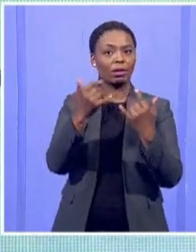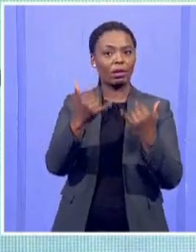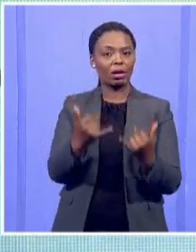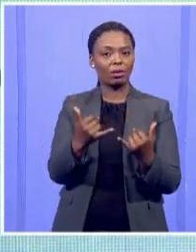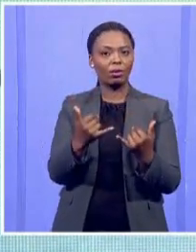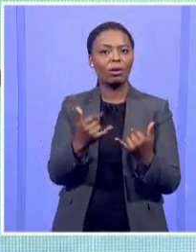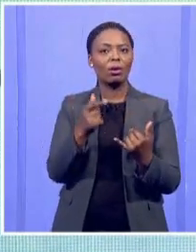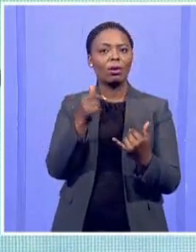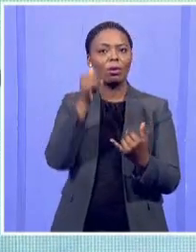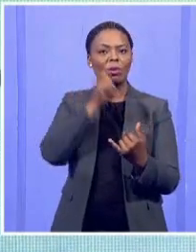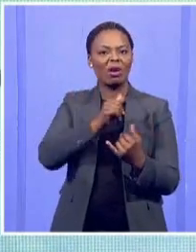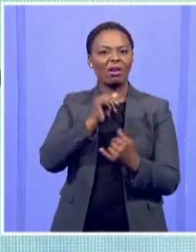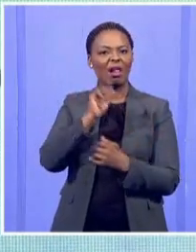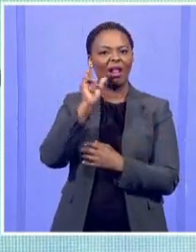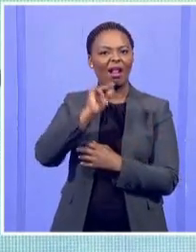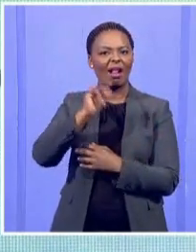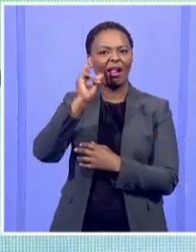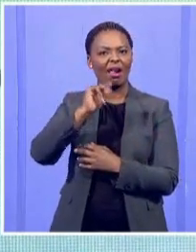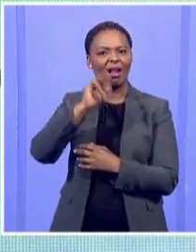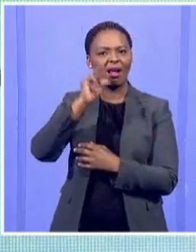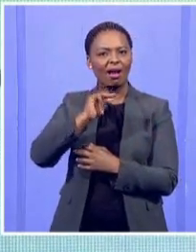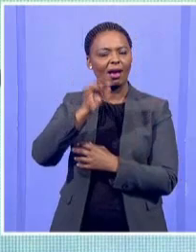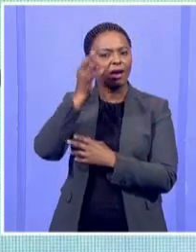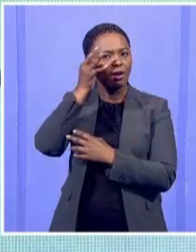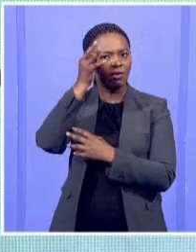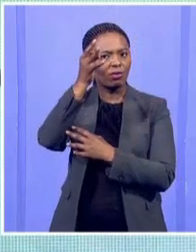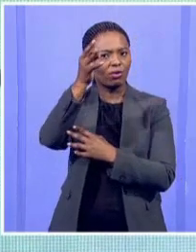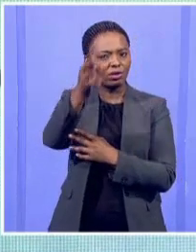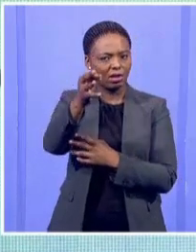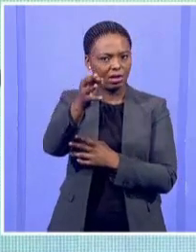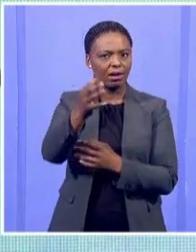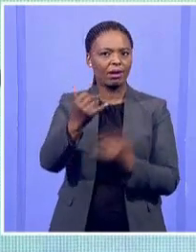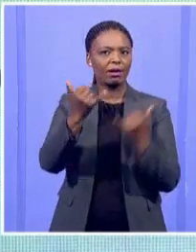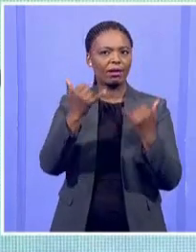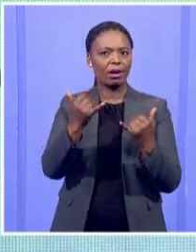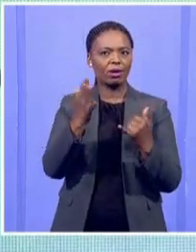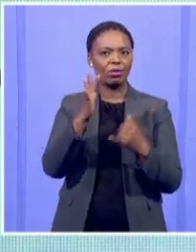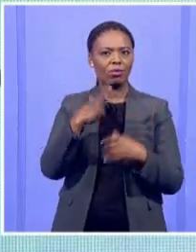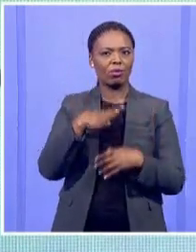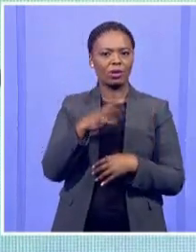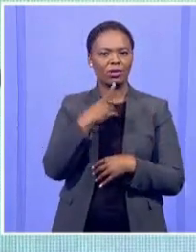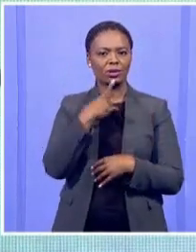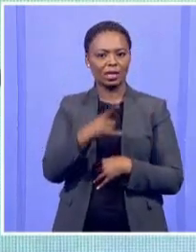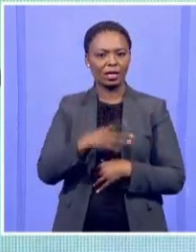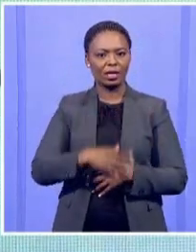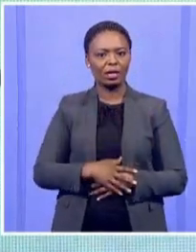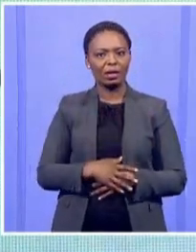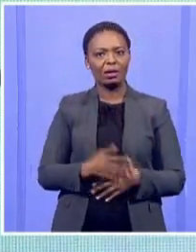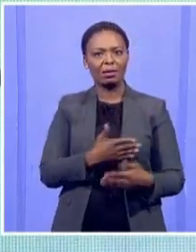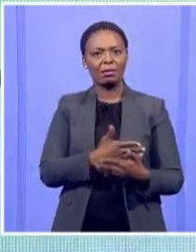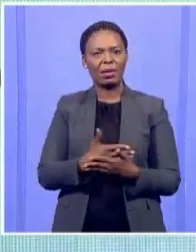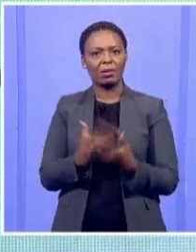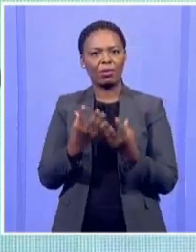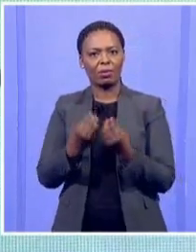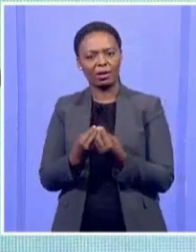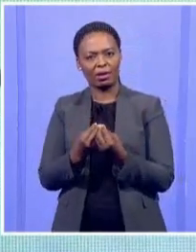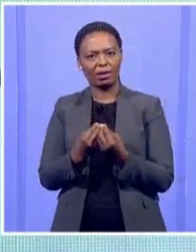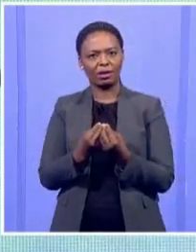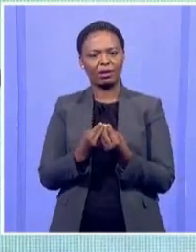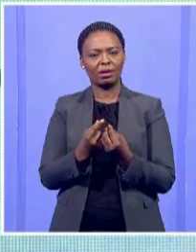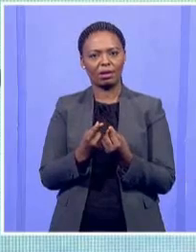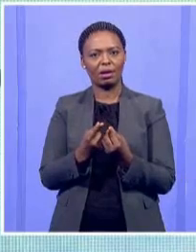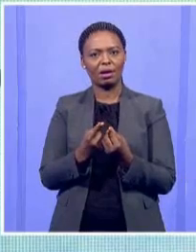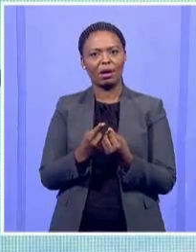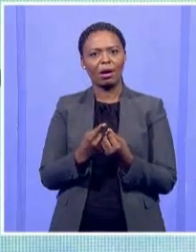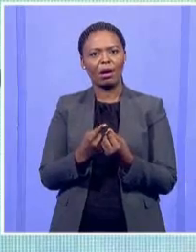talk about the future, you want to throw away, as they say, the baby with the bathwater, even the